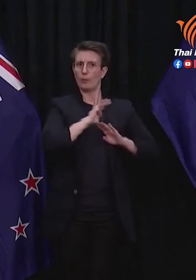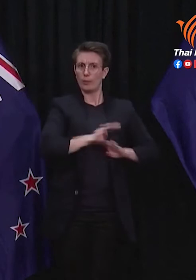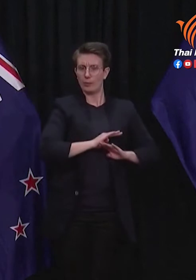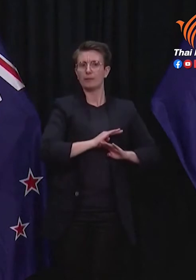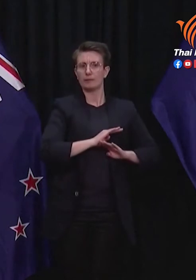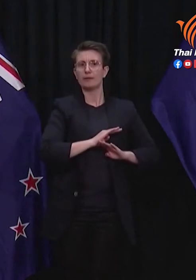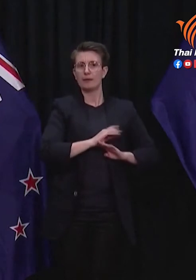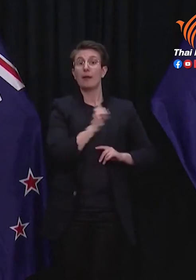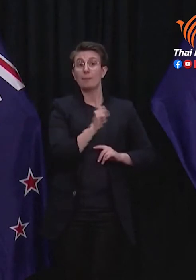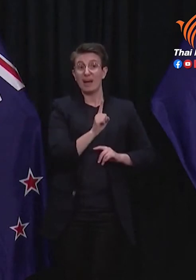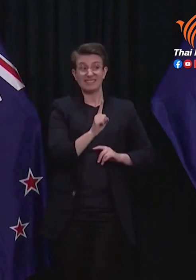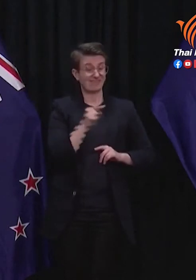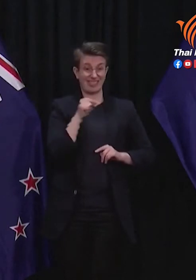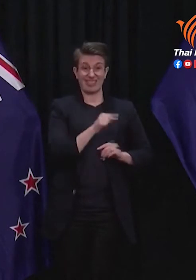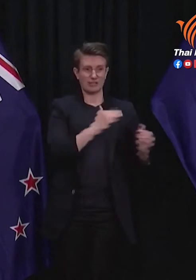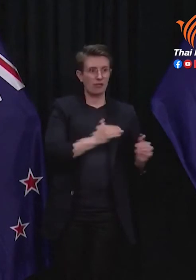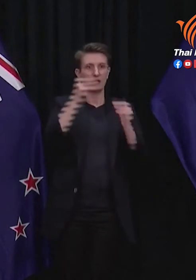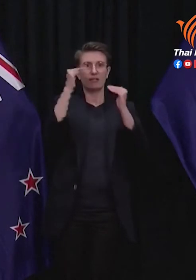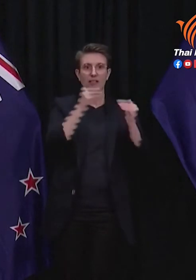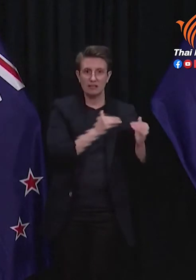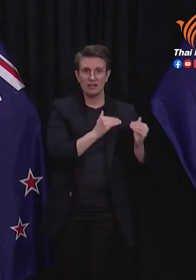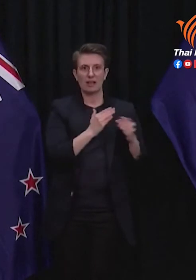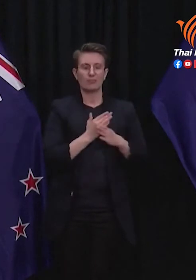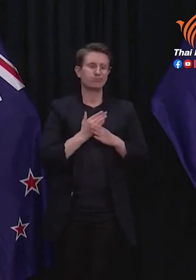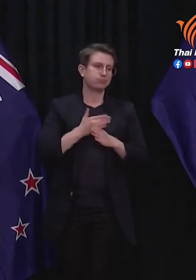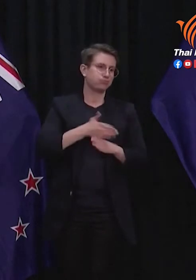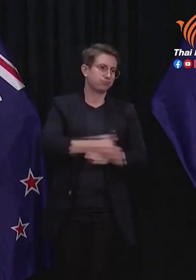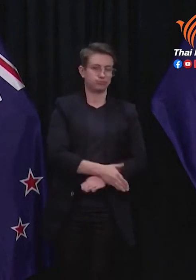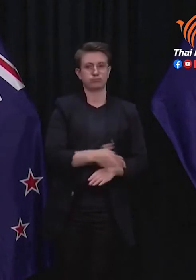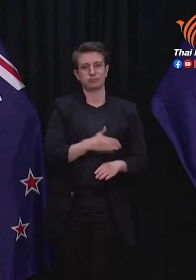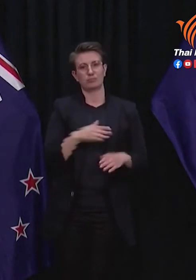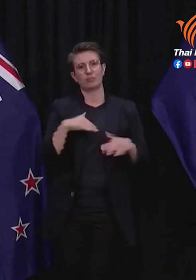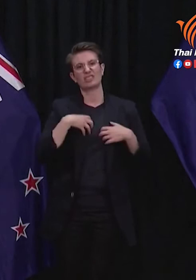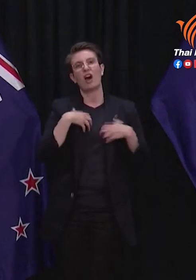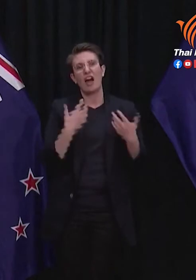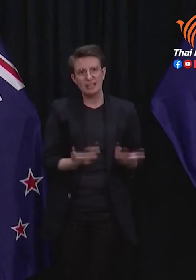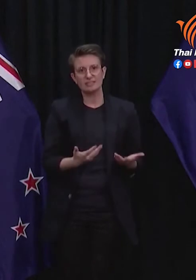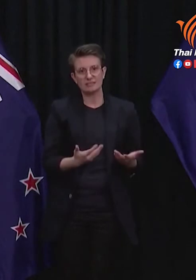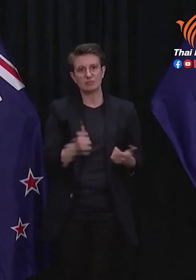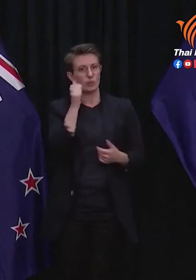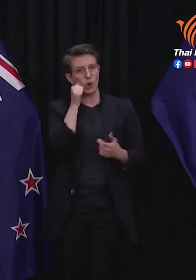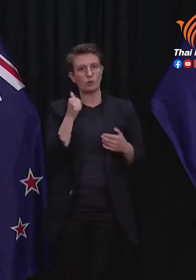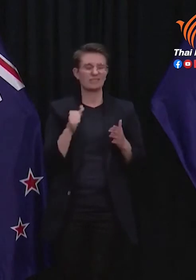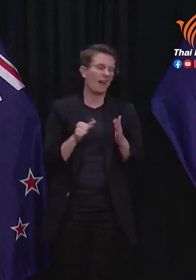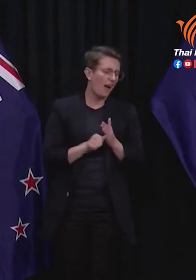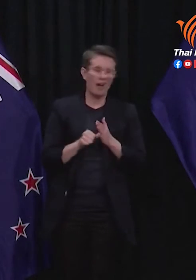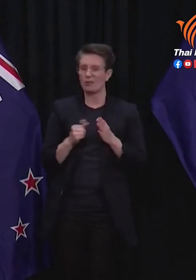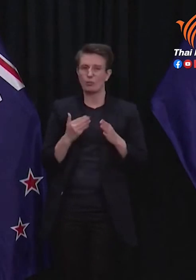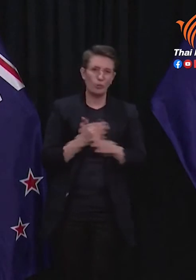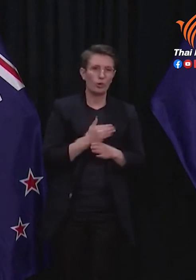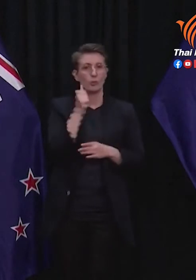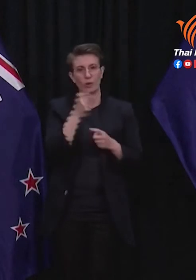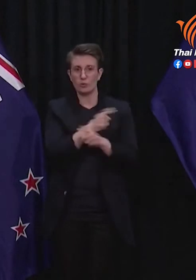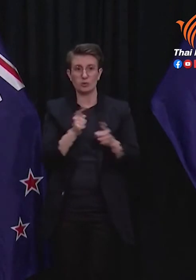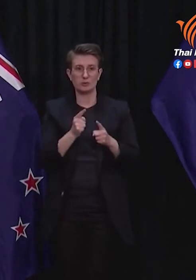that is very strong yet mother-like. So basically, you were right. Talking about also comforting